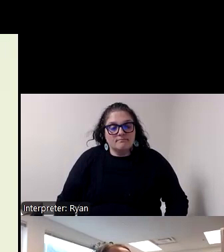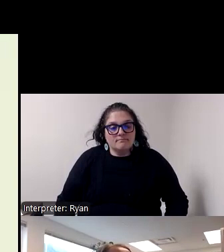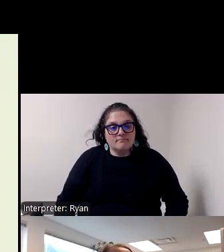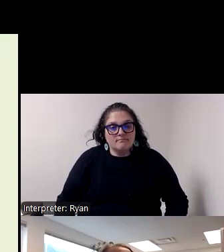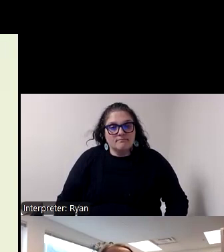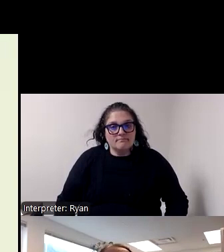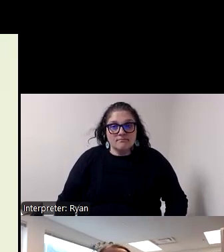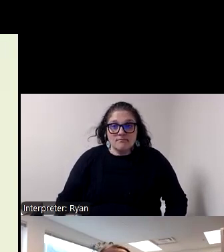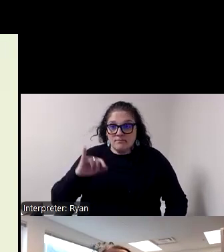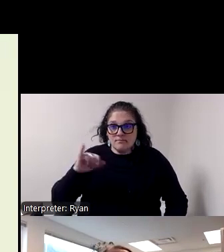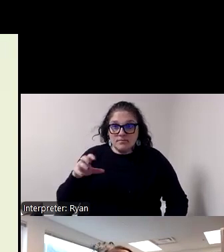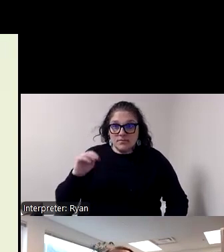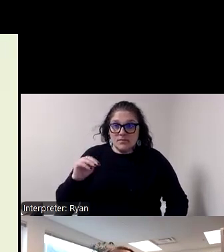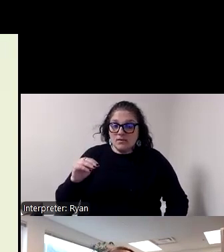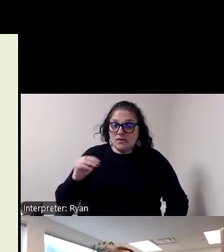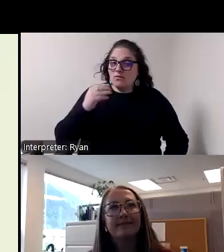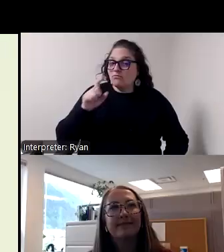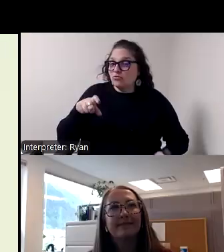I guess you probably should mention that